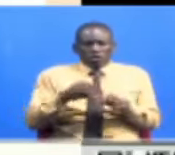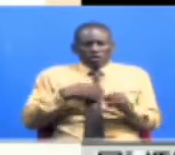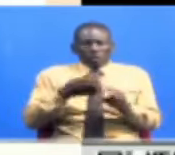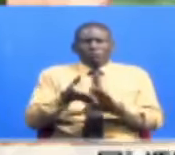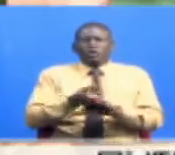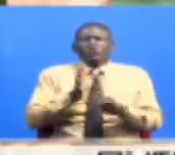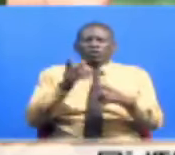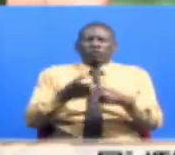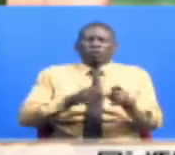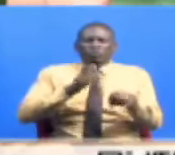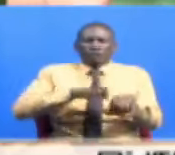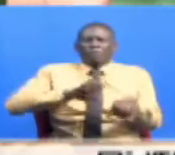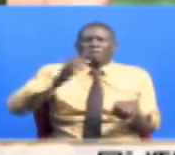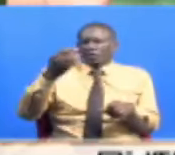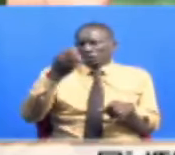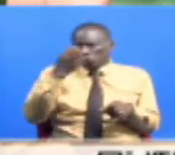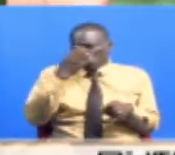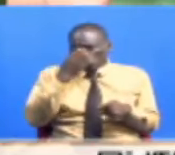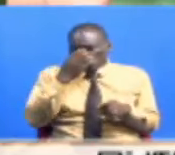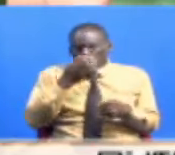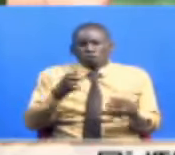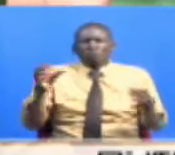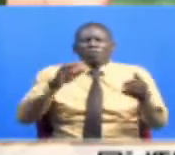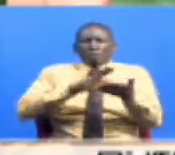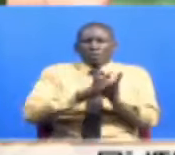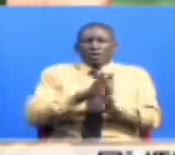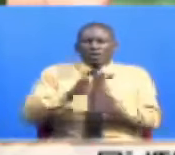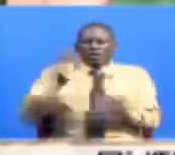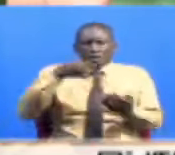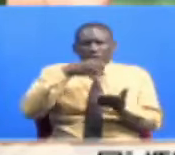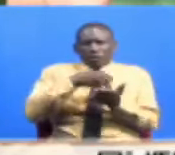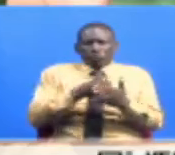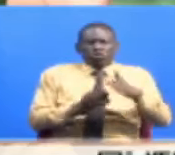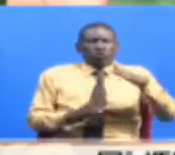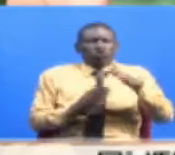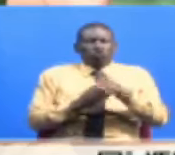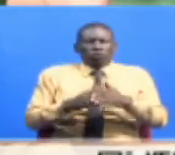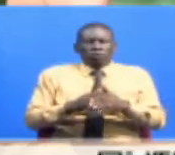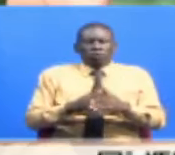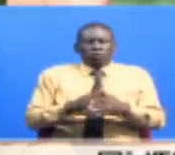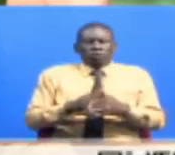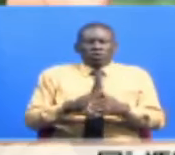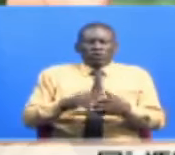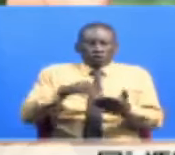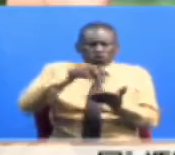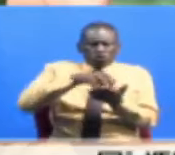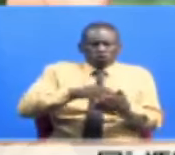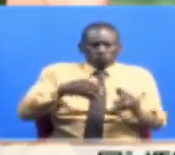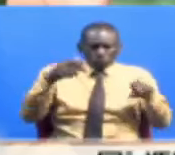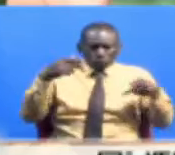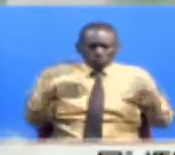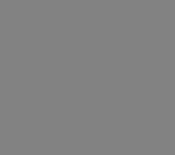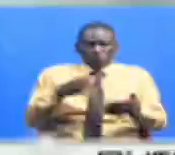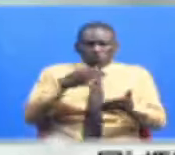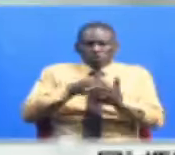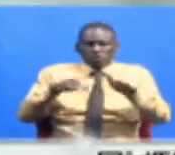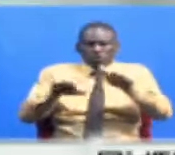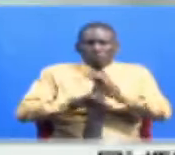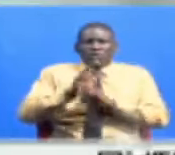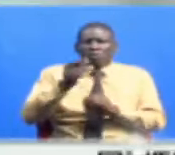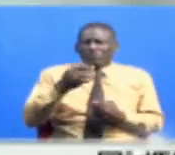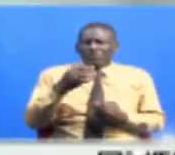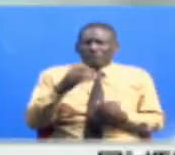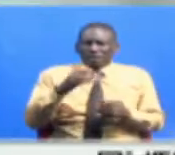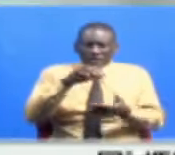have since been dropped since President William Ruto assumed office. Among high-profile persons whose cases were dropped is Deputy